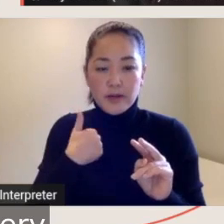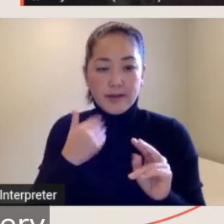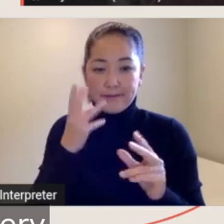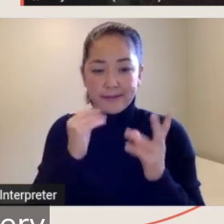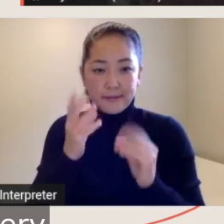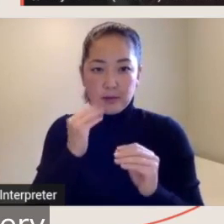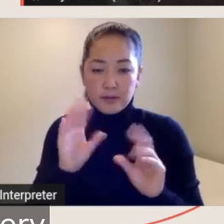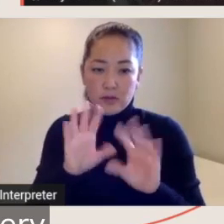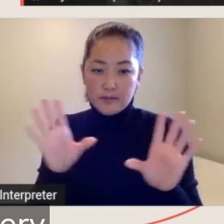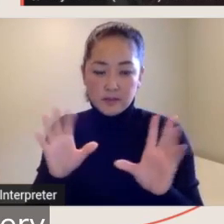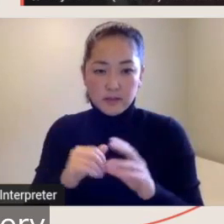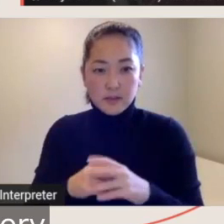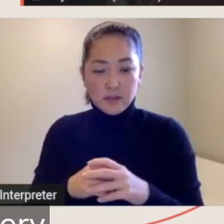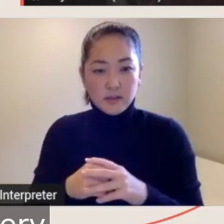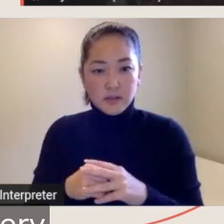was being